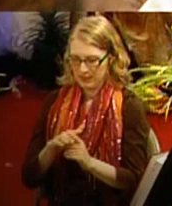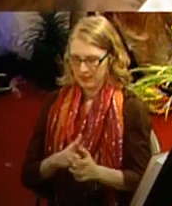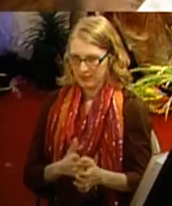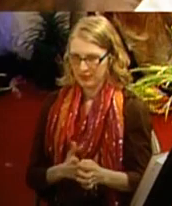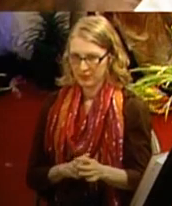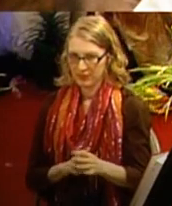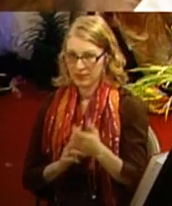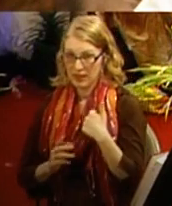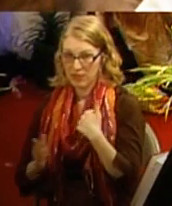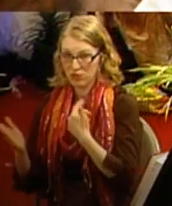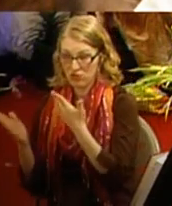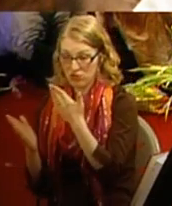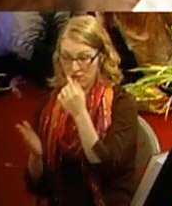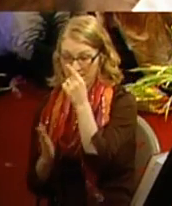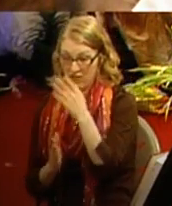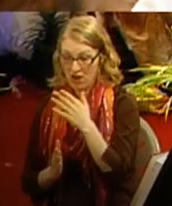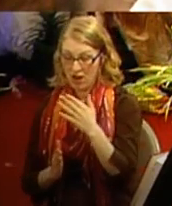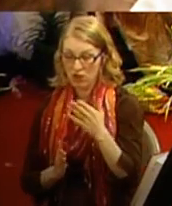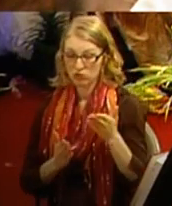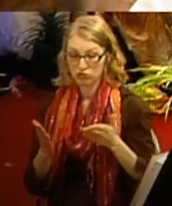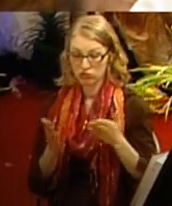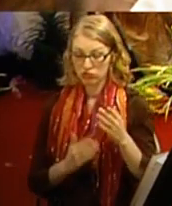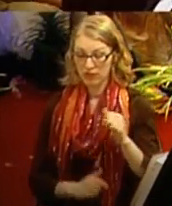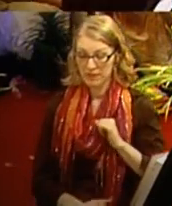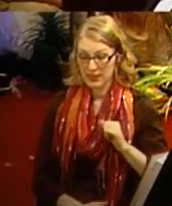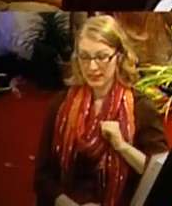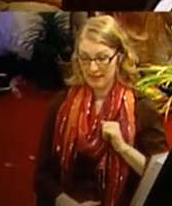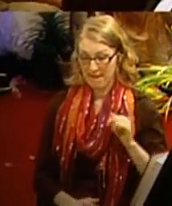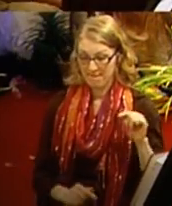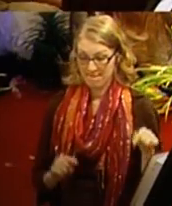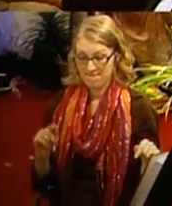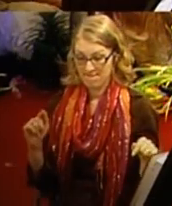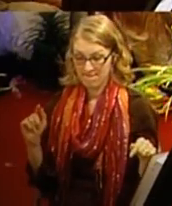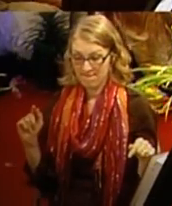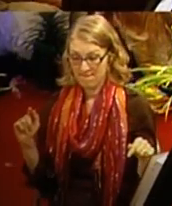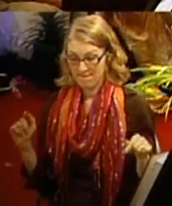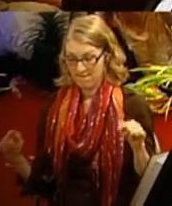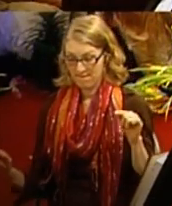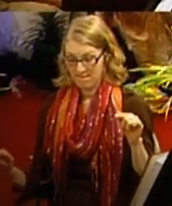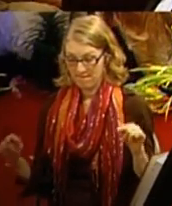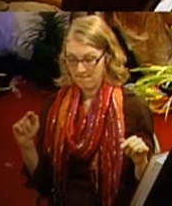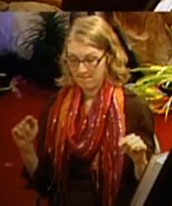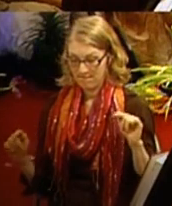Am I going to serve God or am I going to serve myself?